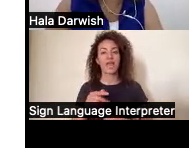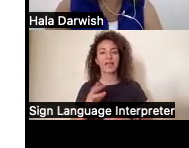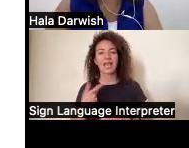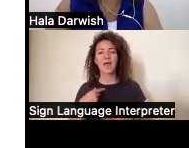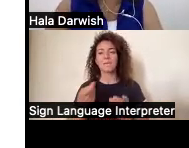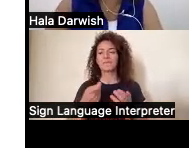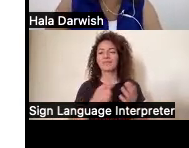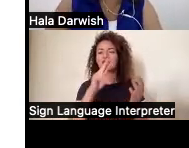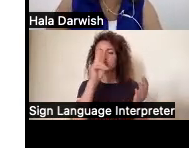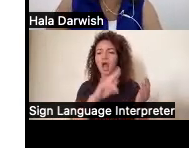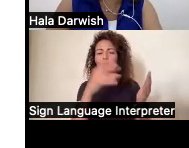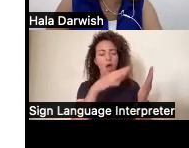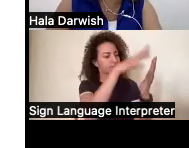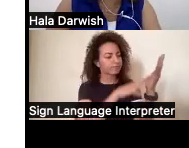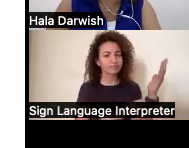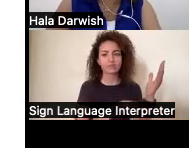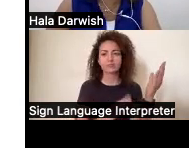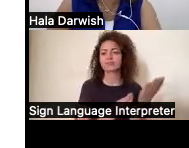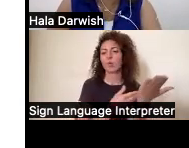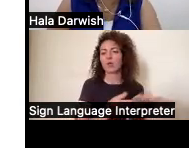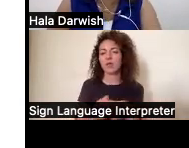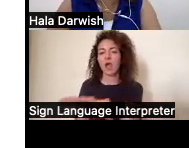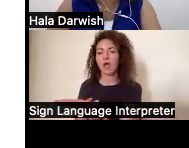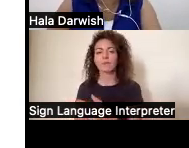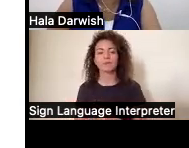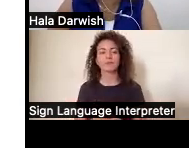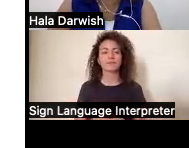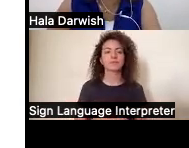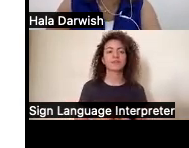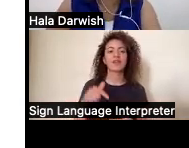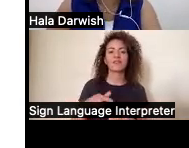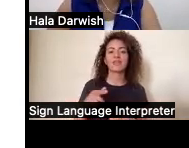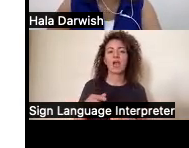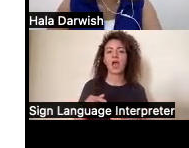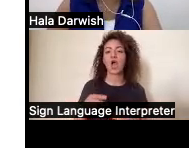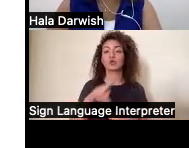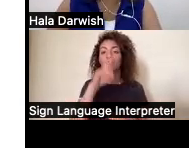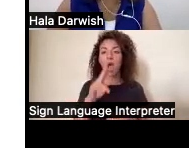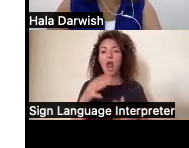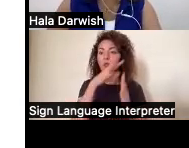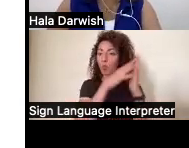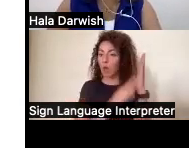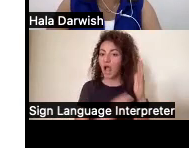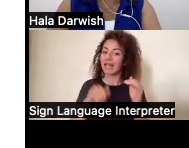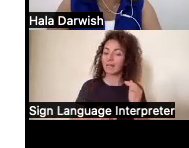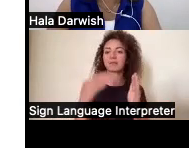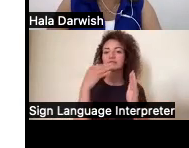have standardized methods and tools. We have the sampling indicators questionnaires. It